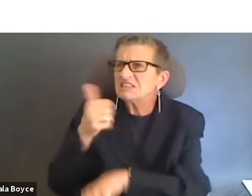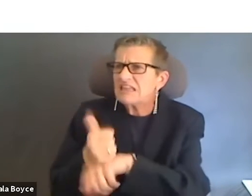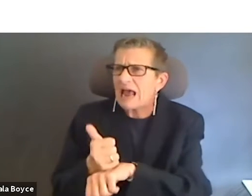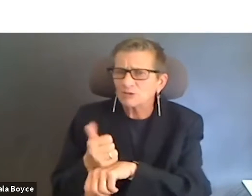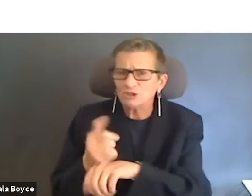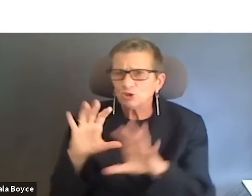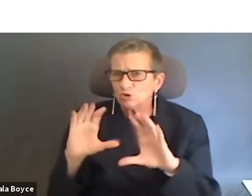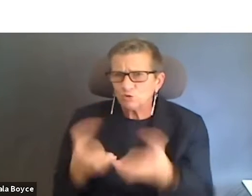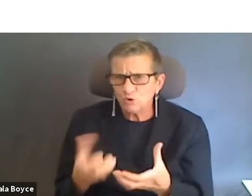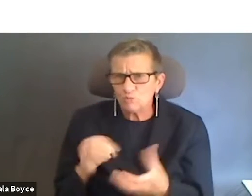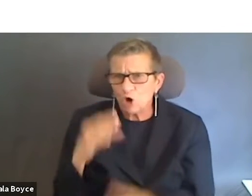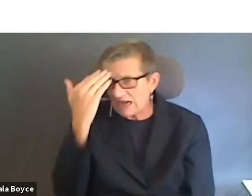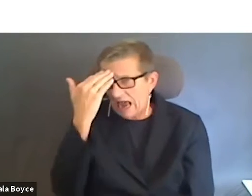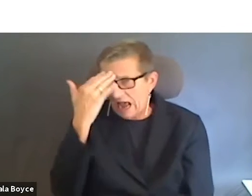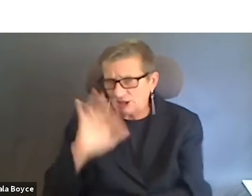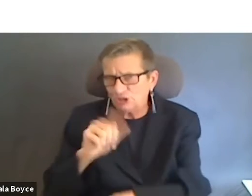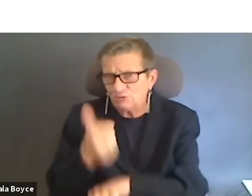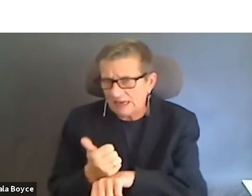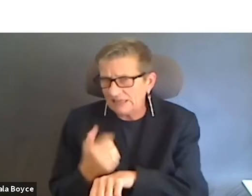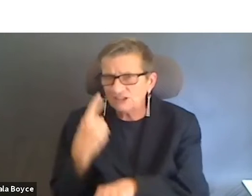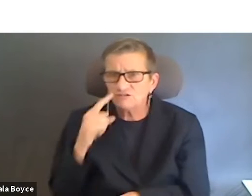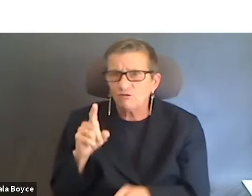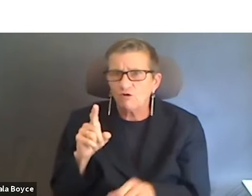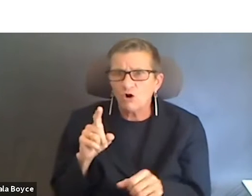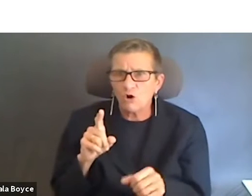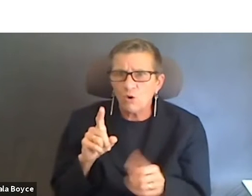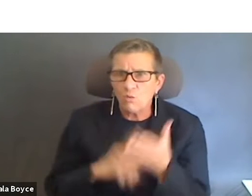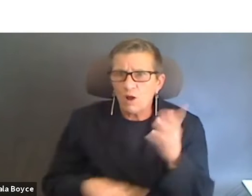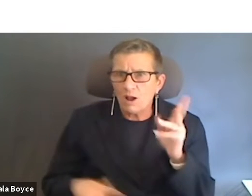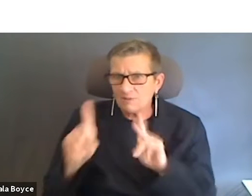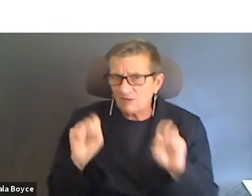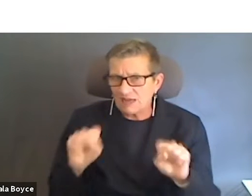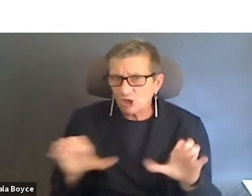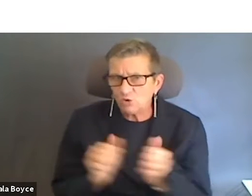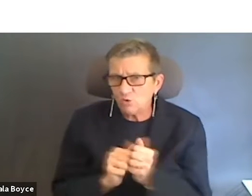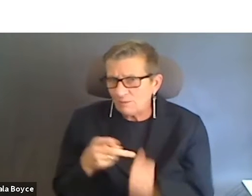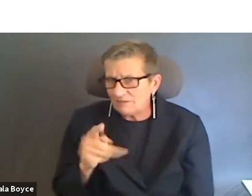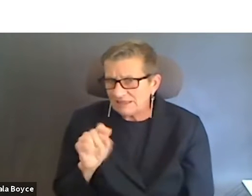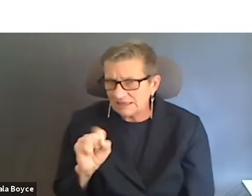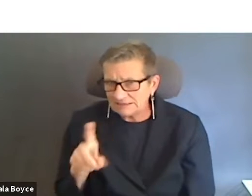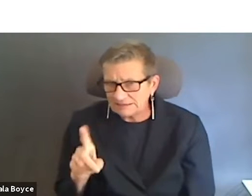a knowledge base for what people can do with PTSD. It's kind of